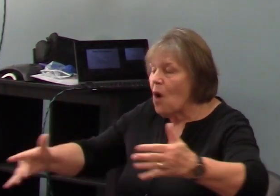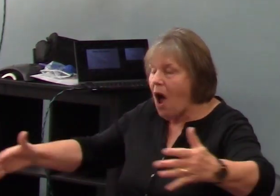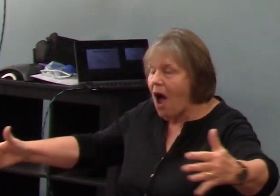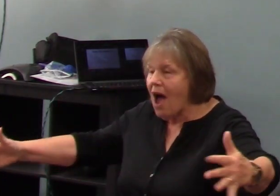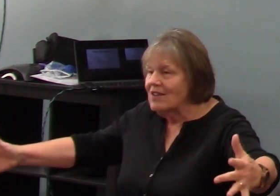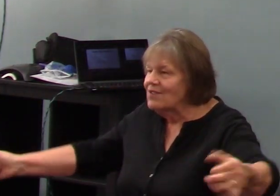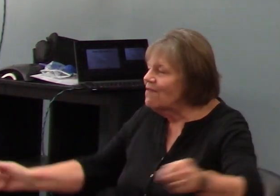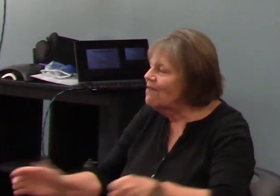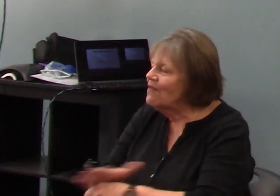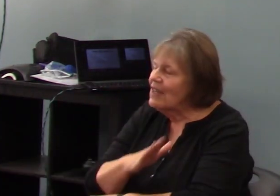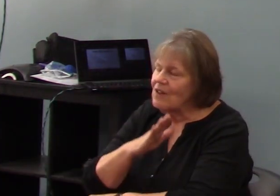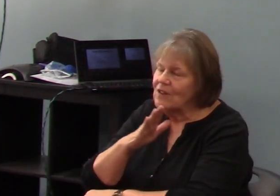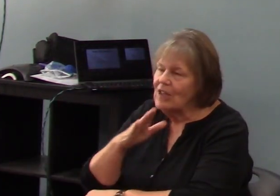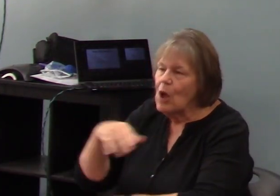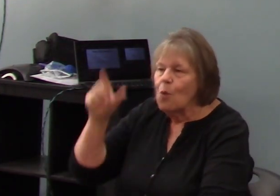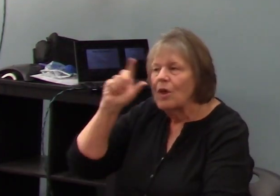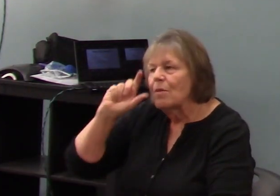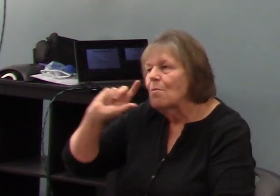And